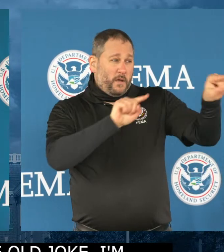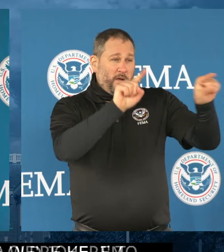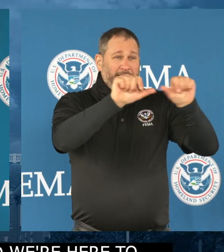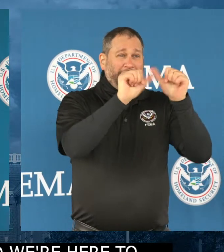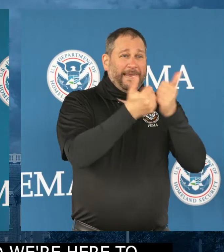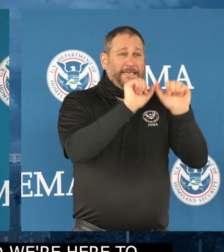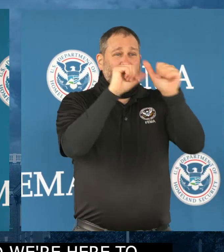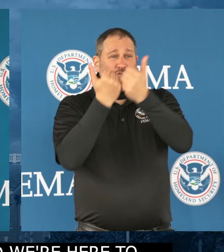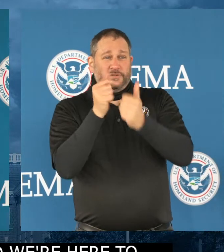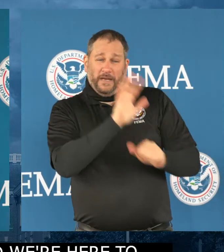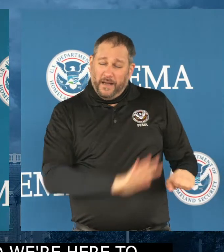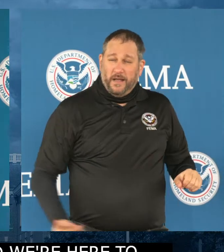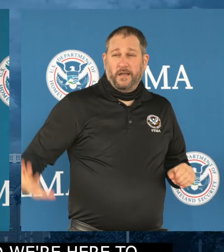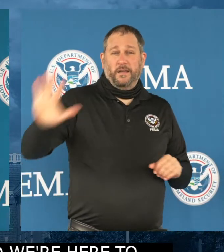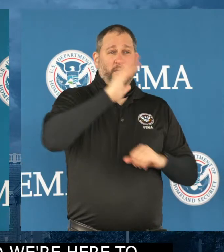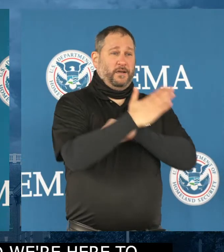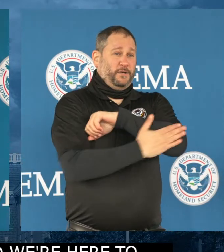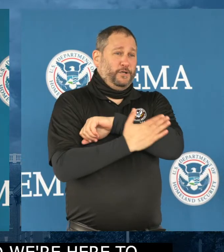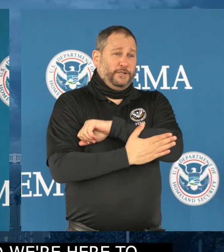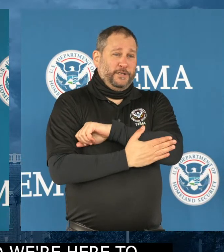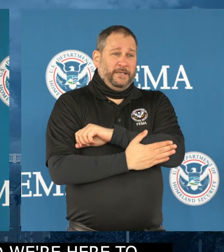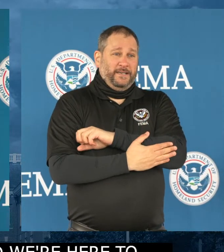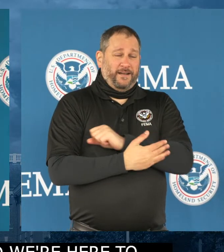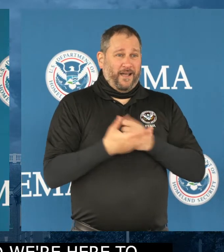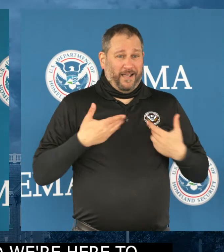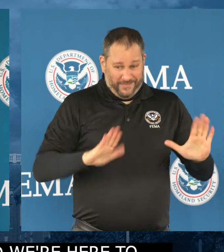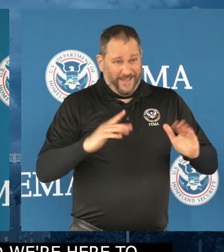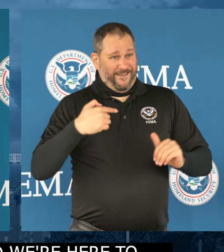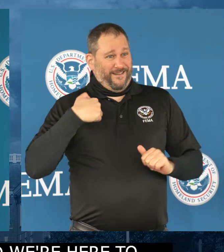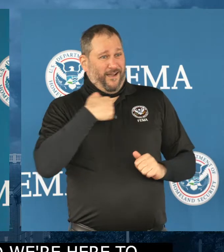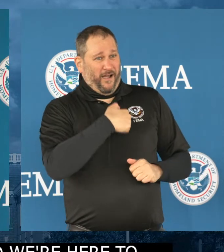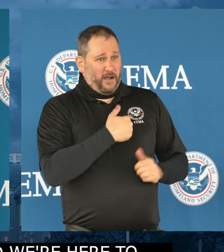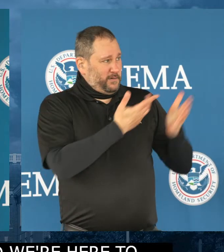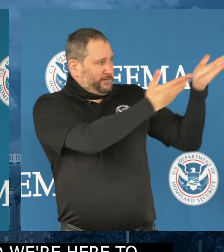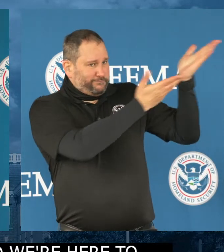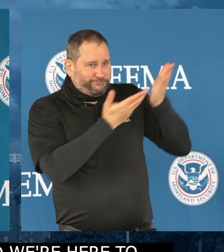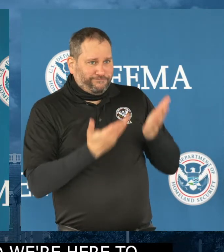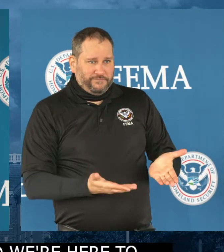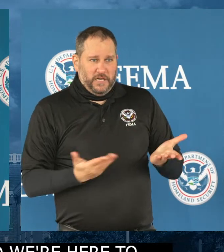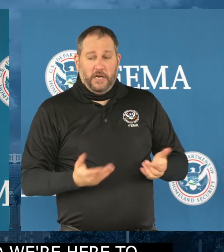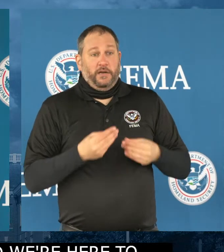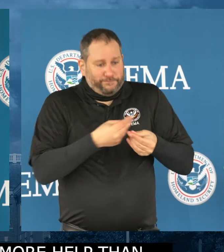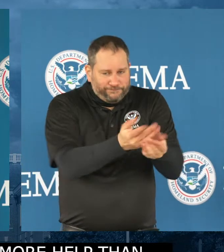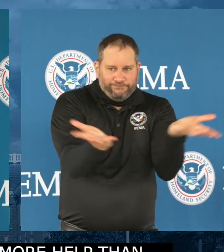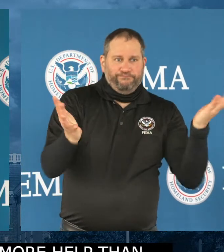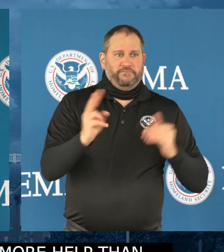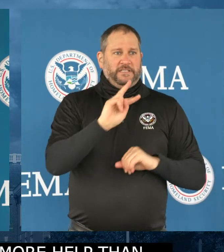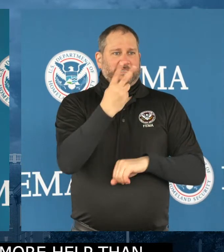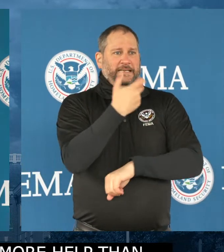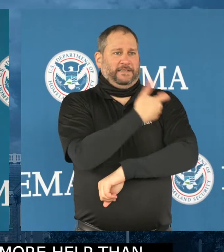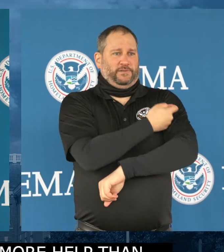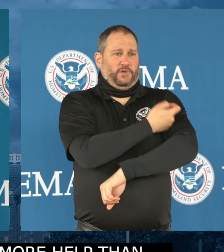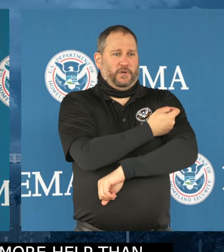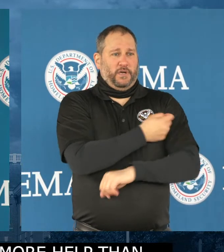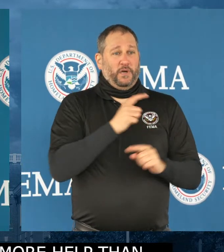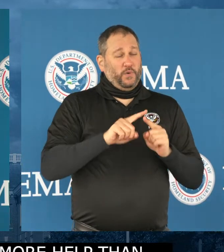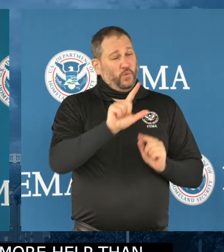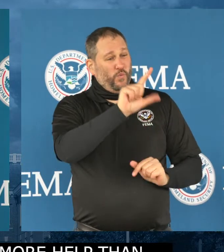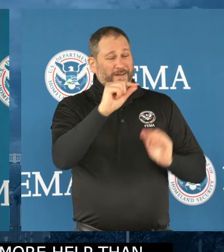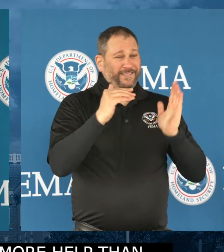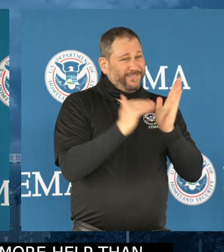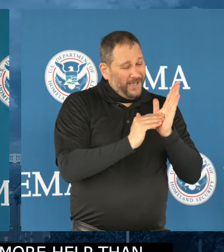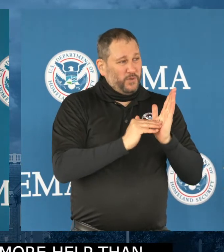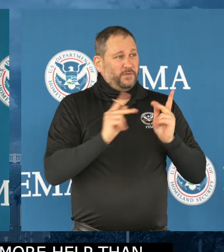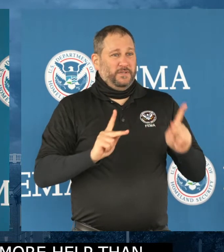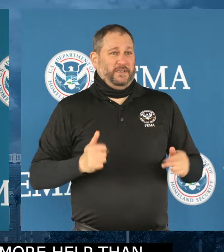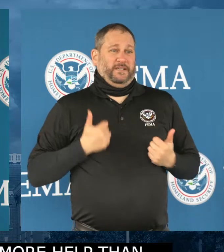the country, and enabled us to deliver the second dose to almost 20,000 Delawareans